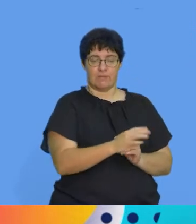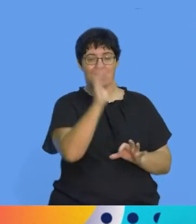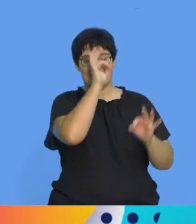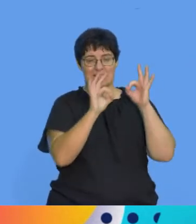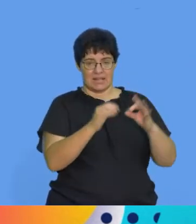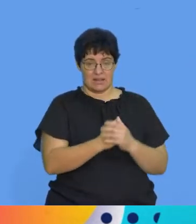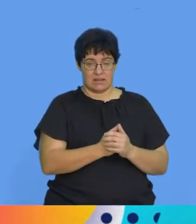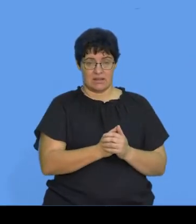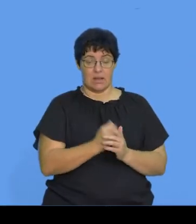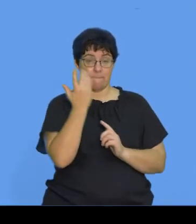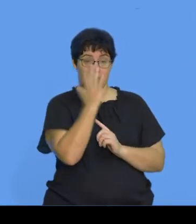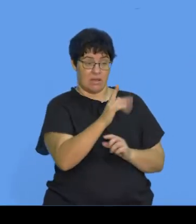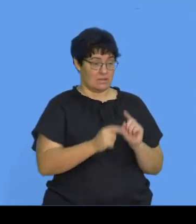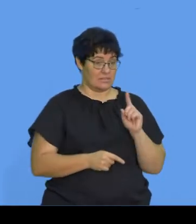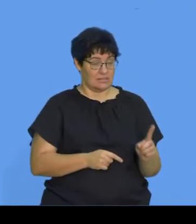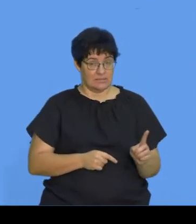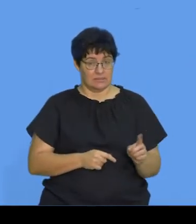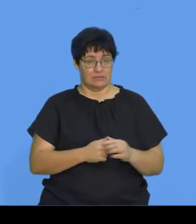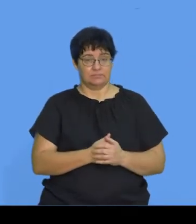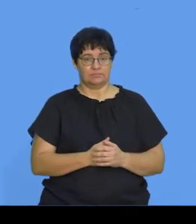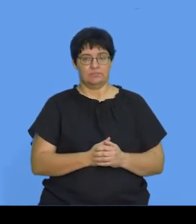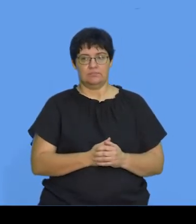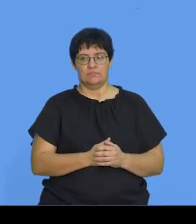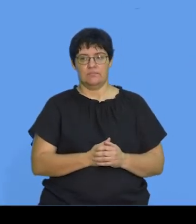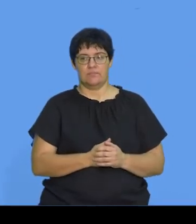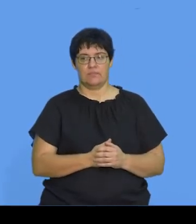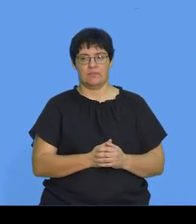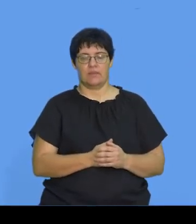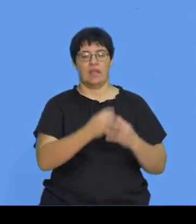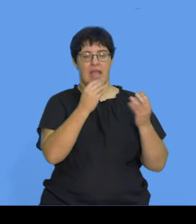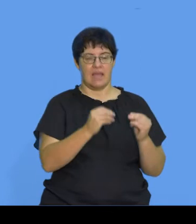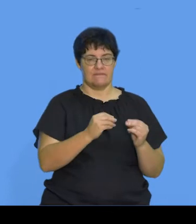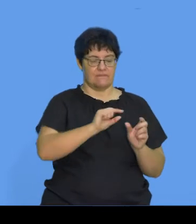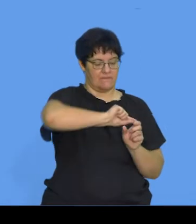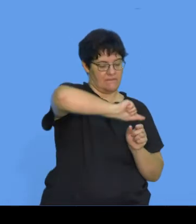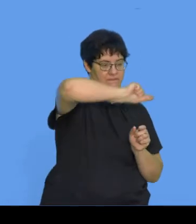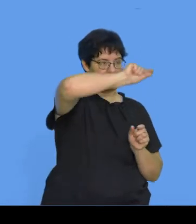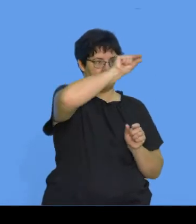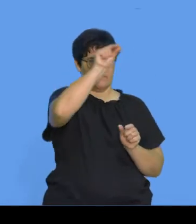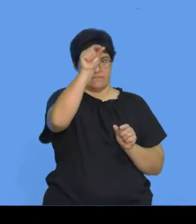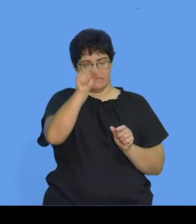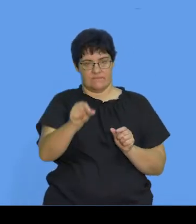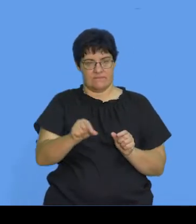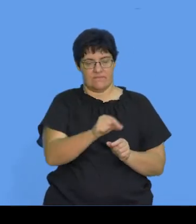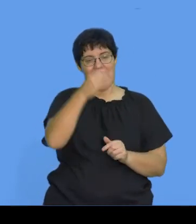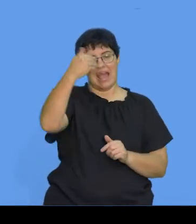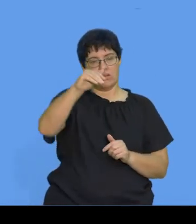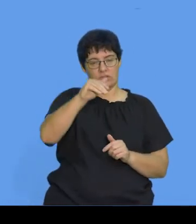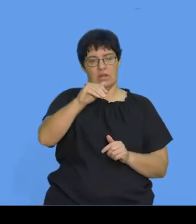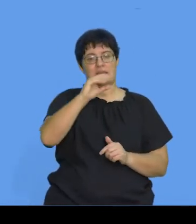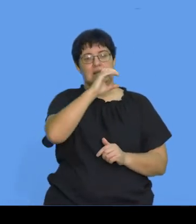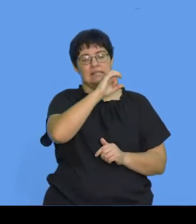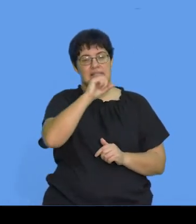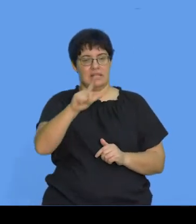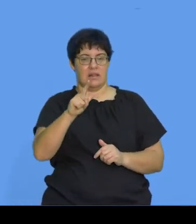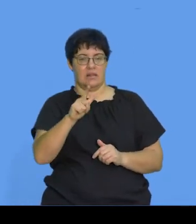draw a cell here, plant cells usually have got an outer cell wall. This